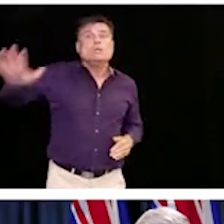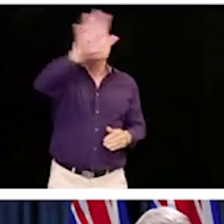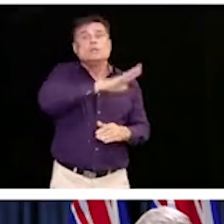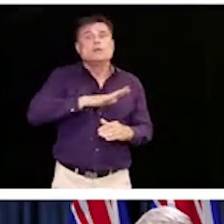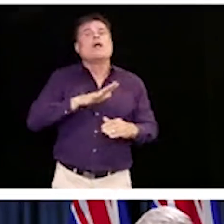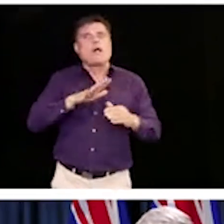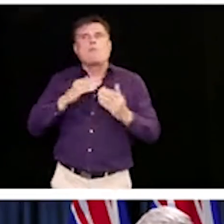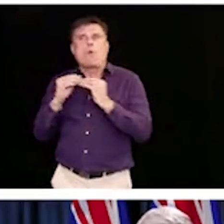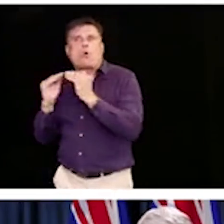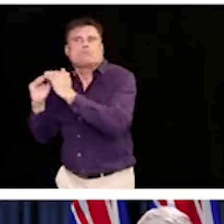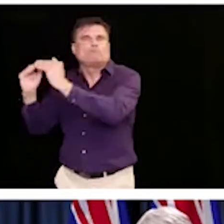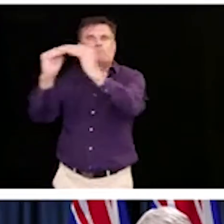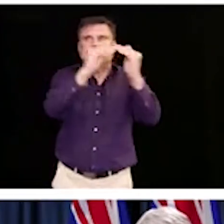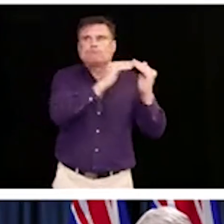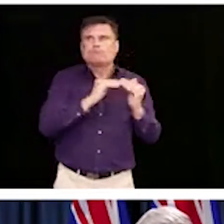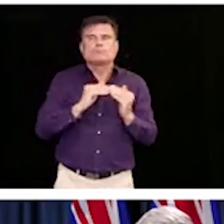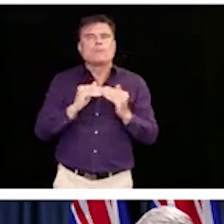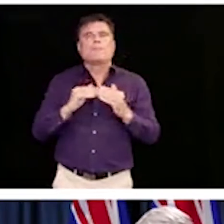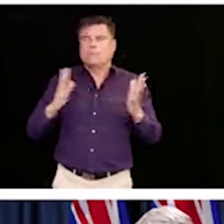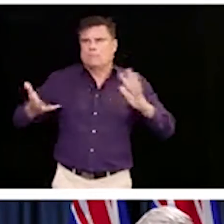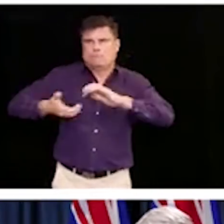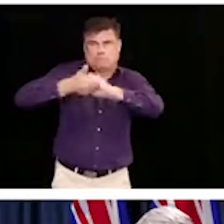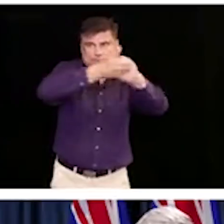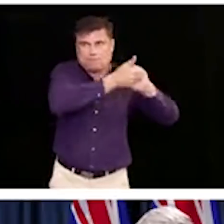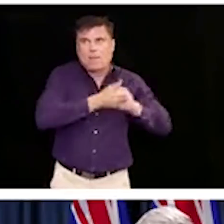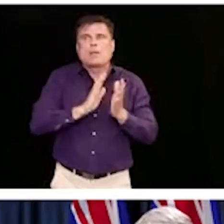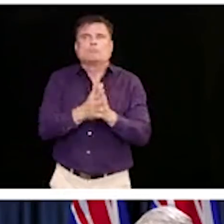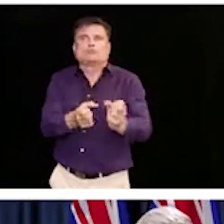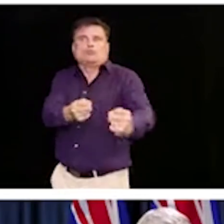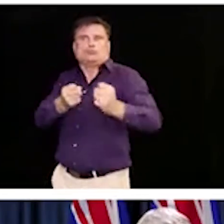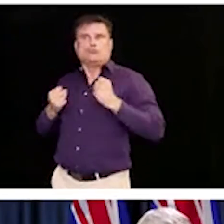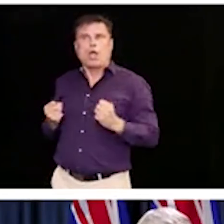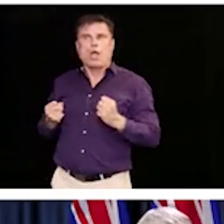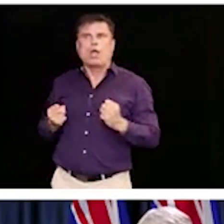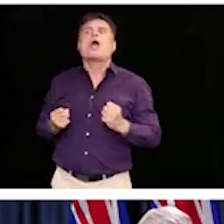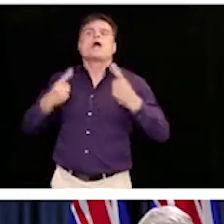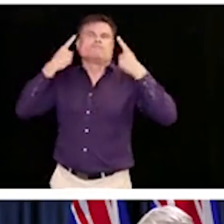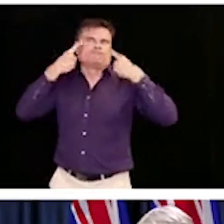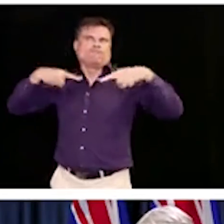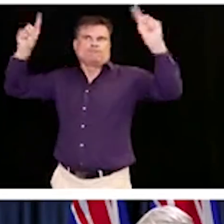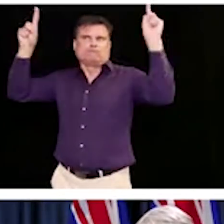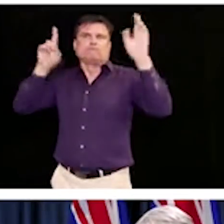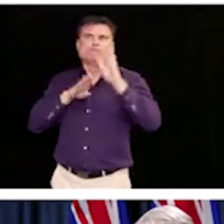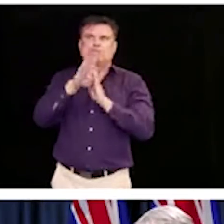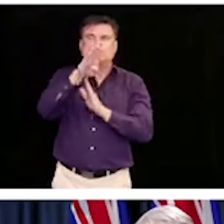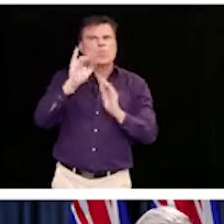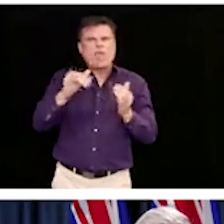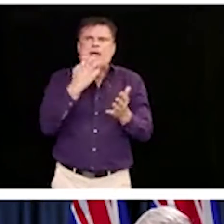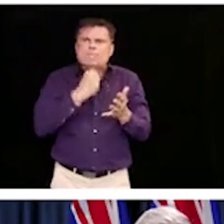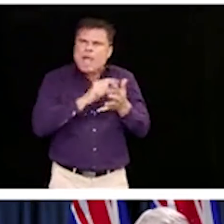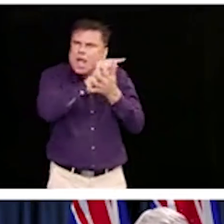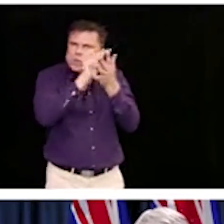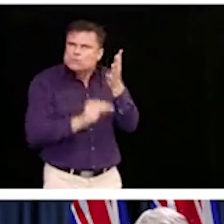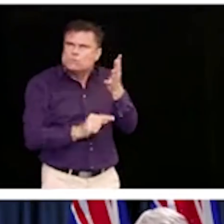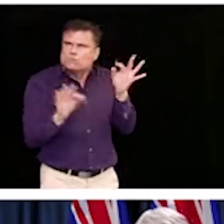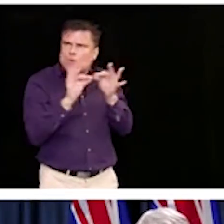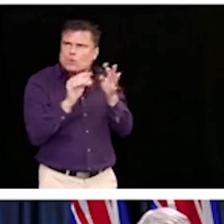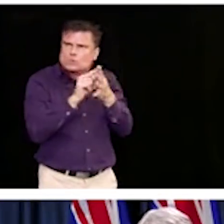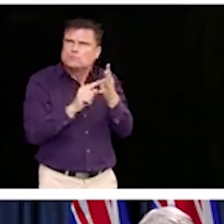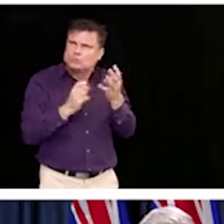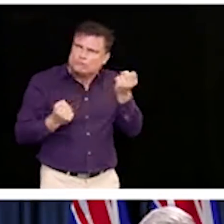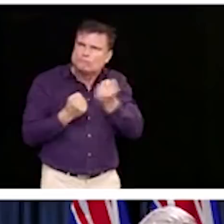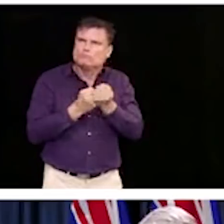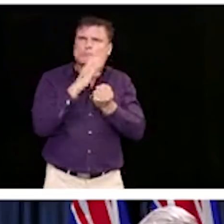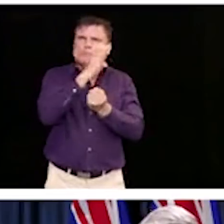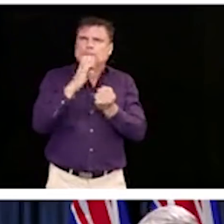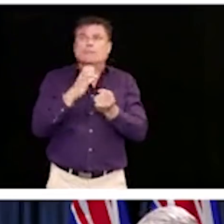resilient, innovative economy that leaves no one behind. These values are critical to people in British Columbia, and they're critical to us as a